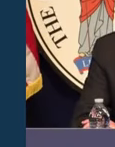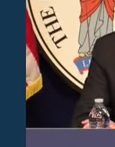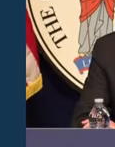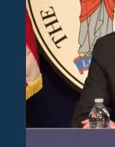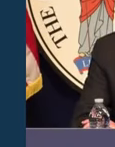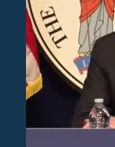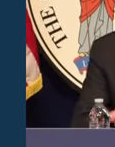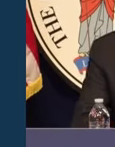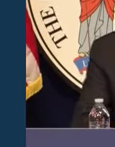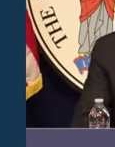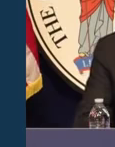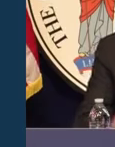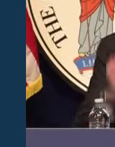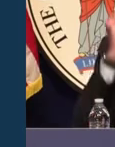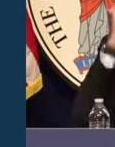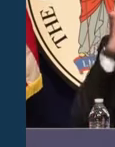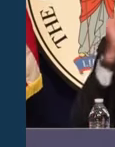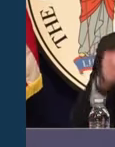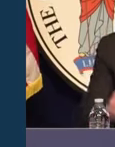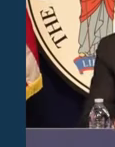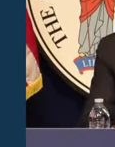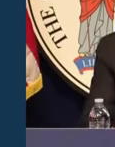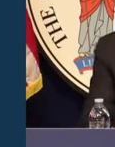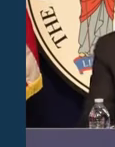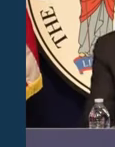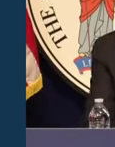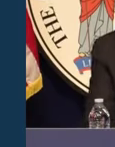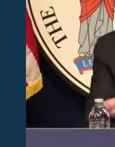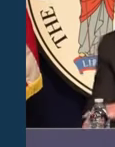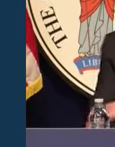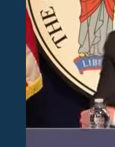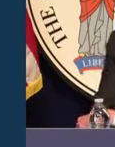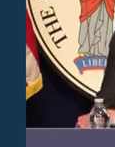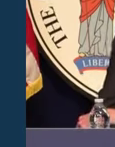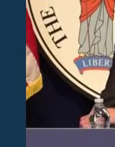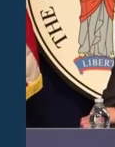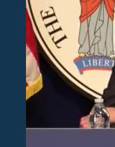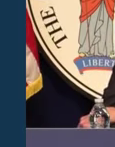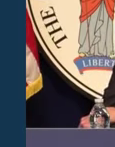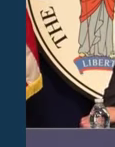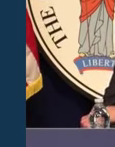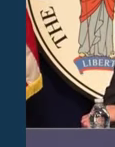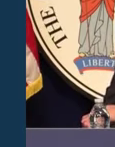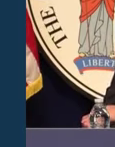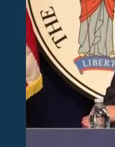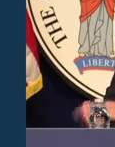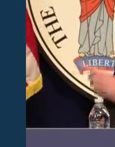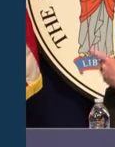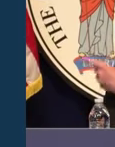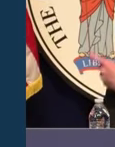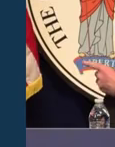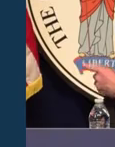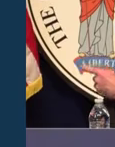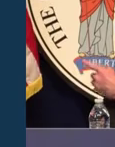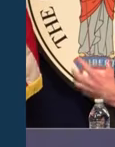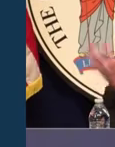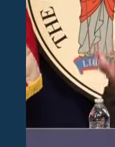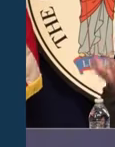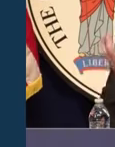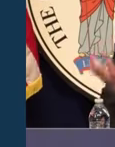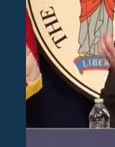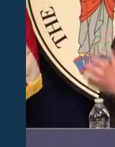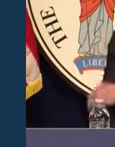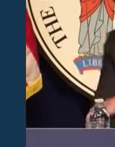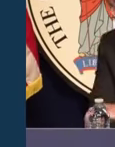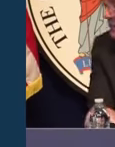every day. So to Marriott, we say thank you, and to the woman to my right, who in a prior life was a nurse, I know this will be greeted with